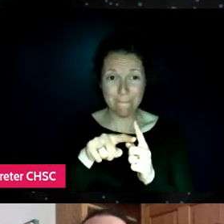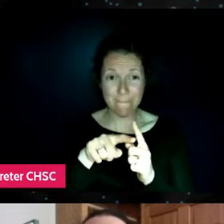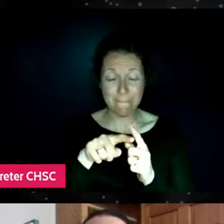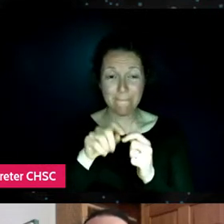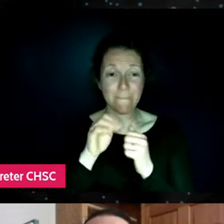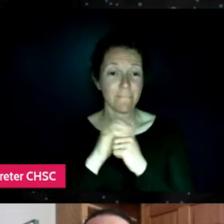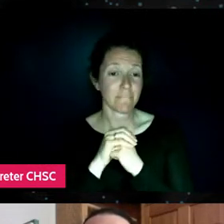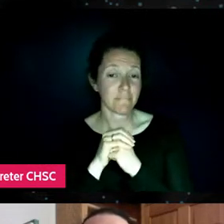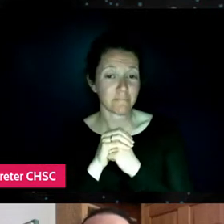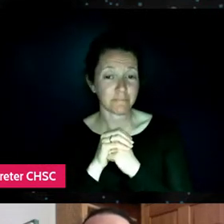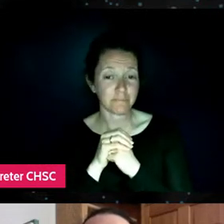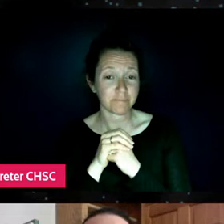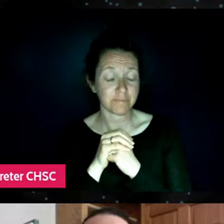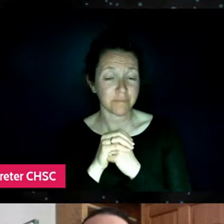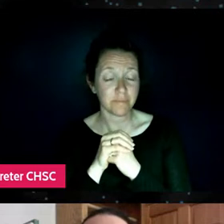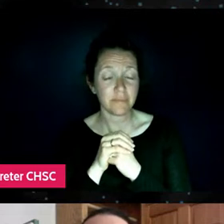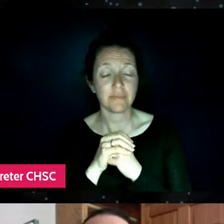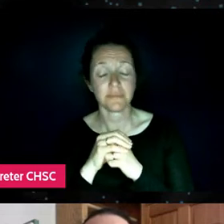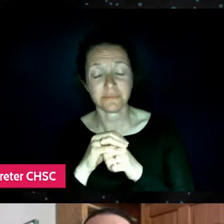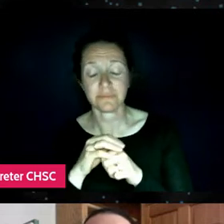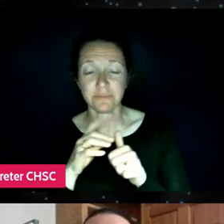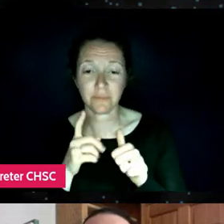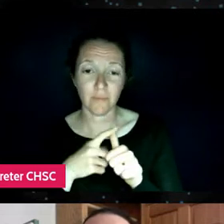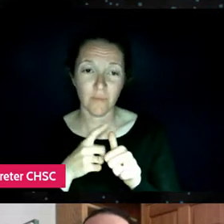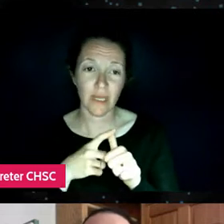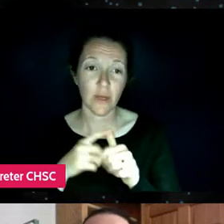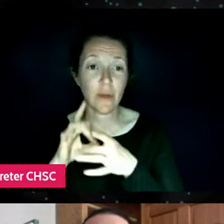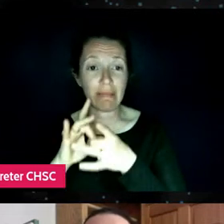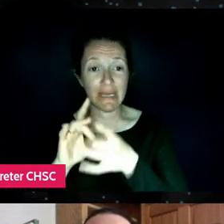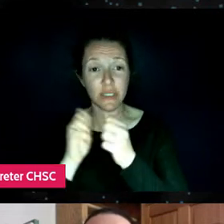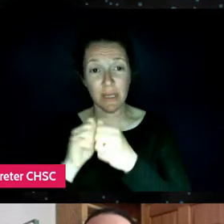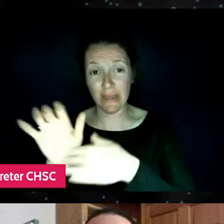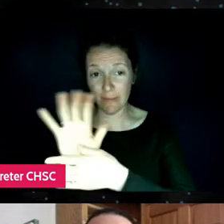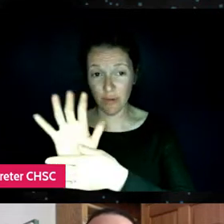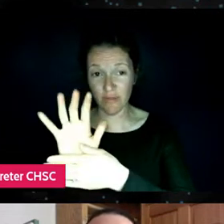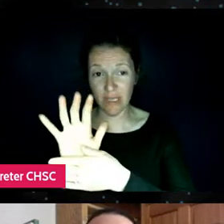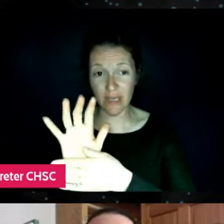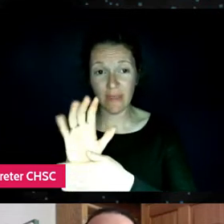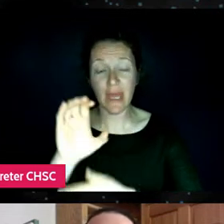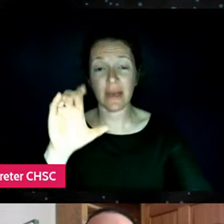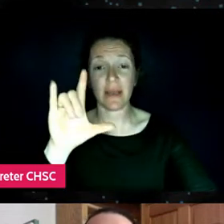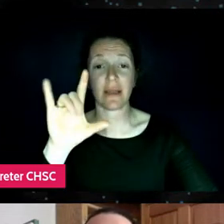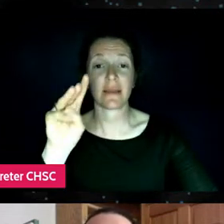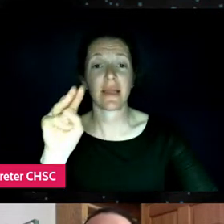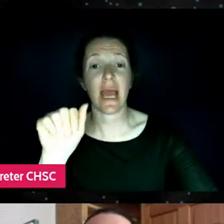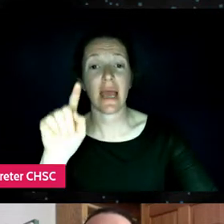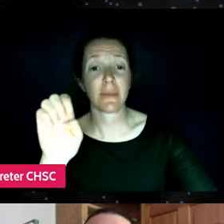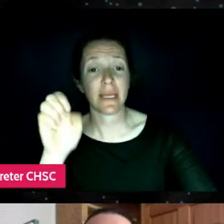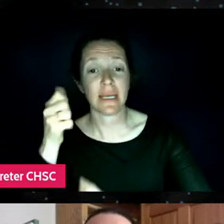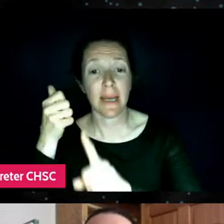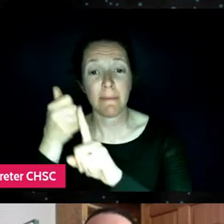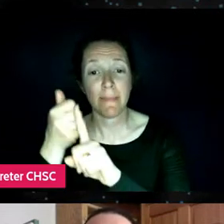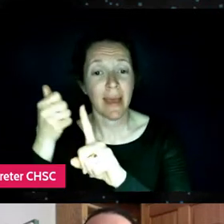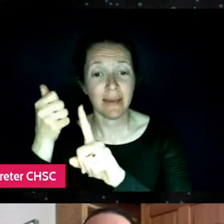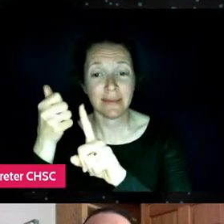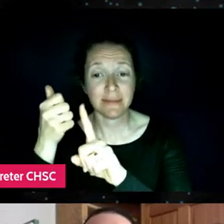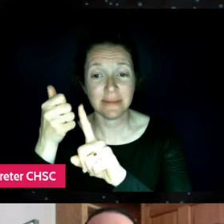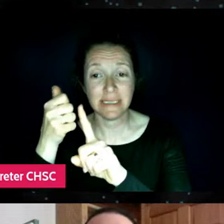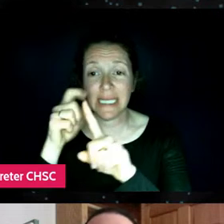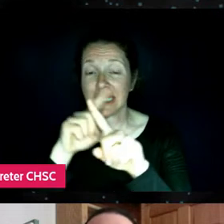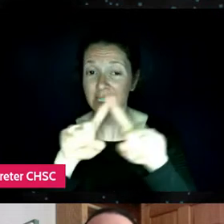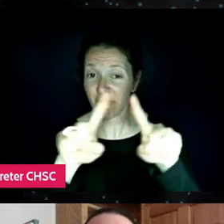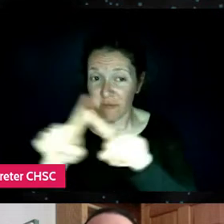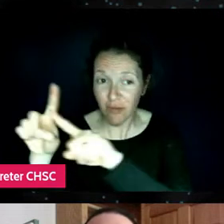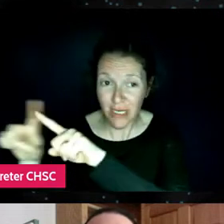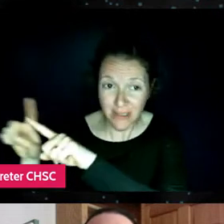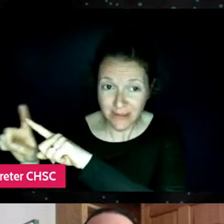is, you know, I think first of all, too, in relation to the movie, is the climate impacts that we're all facing, which are very different, but all stem from